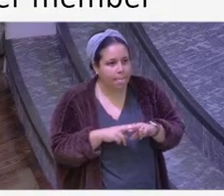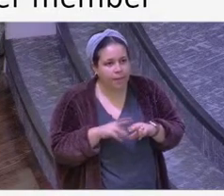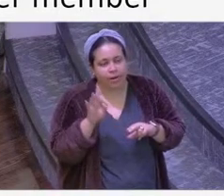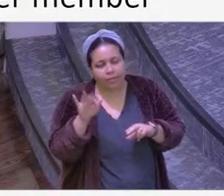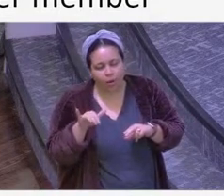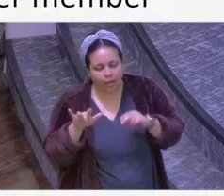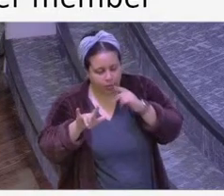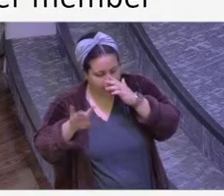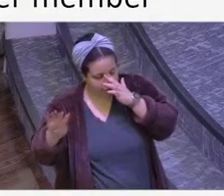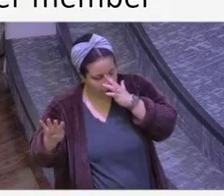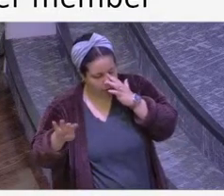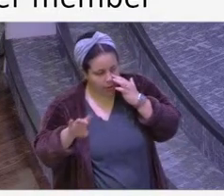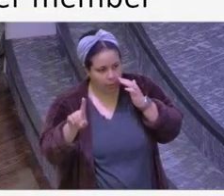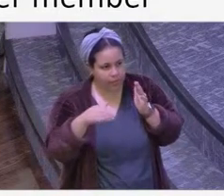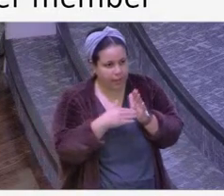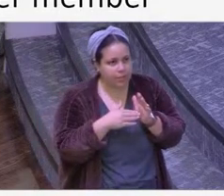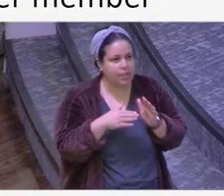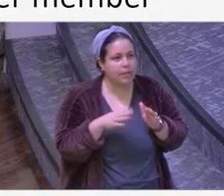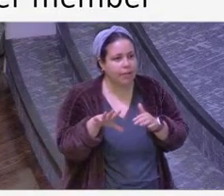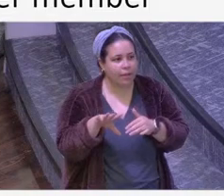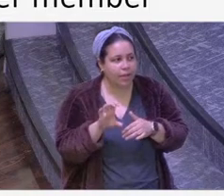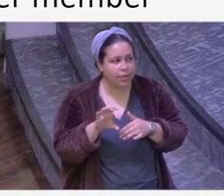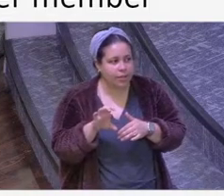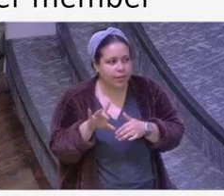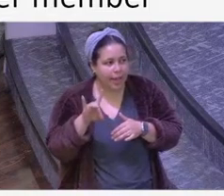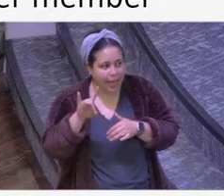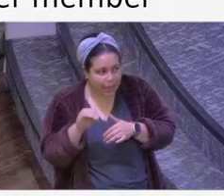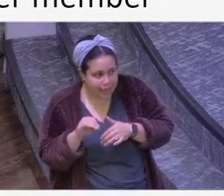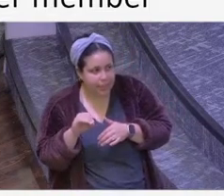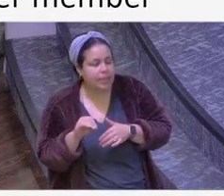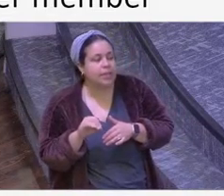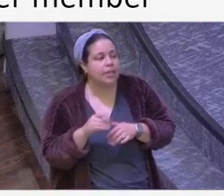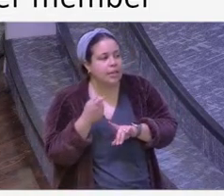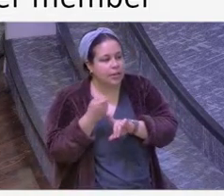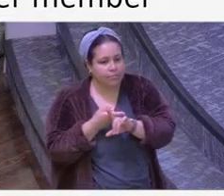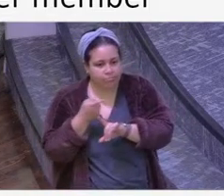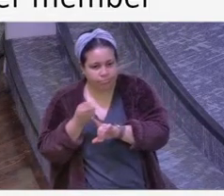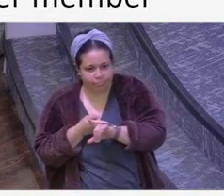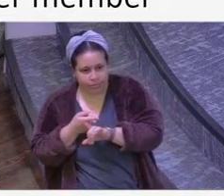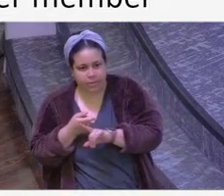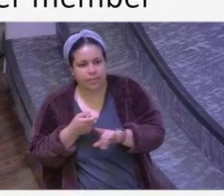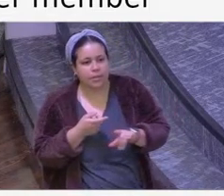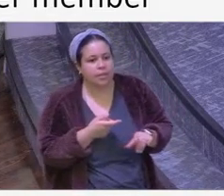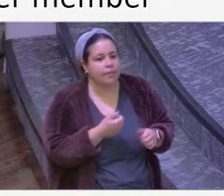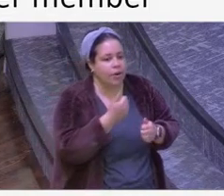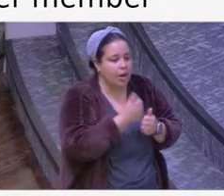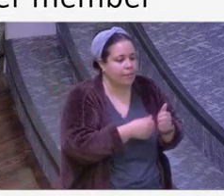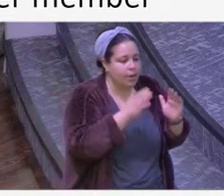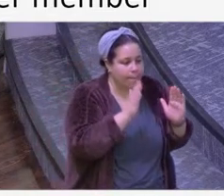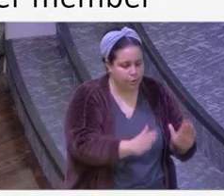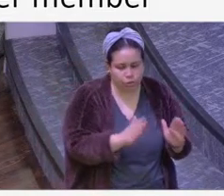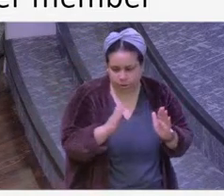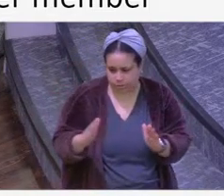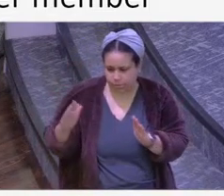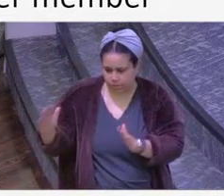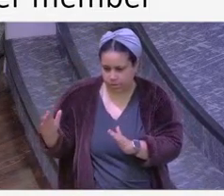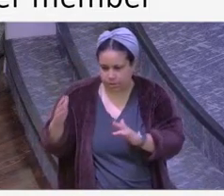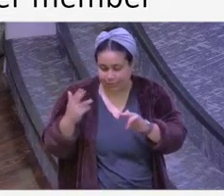to $1,580 per member per month. We thought that was going to be the ceiling. They raised the ceiling again this year. Now